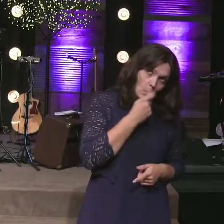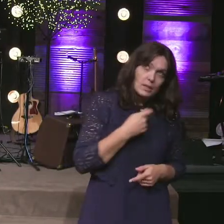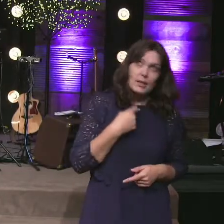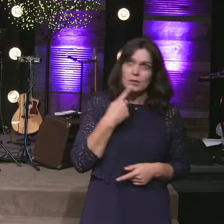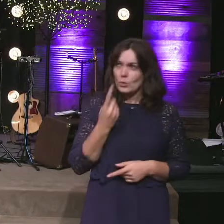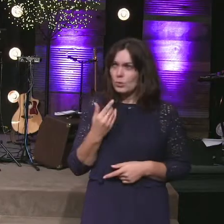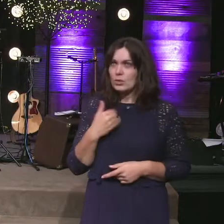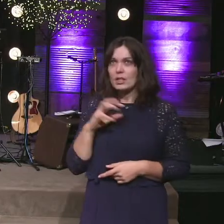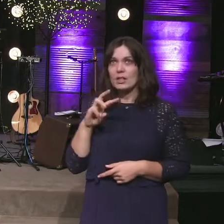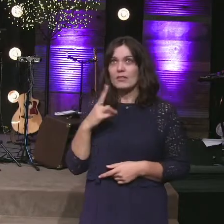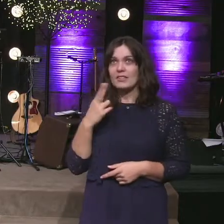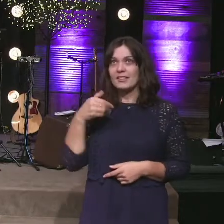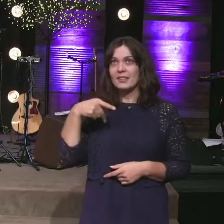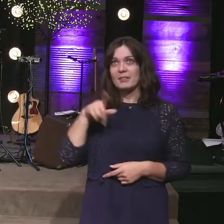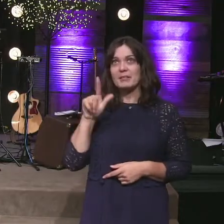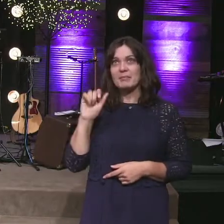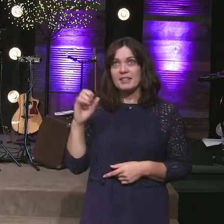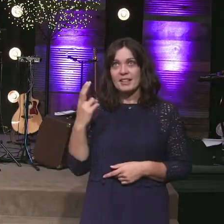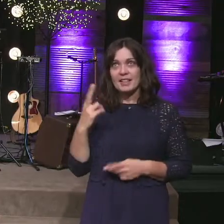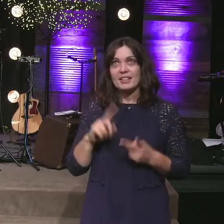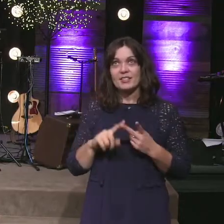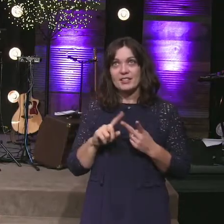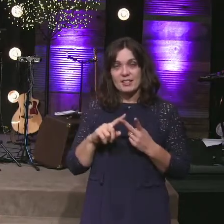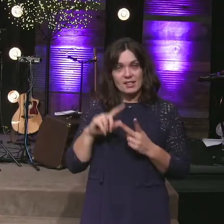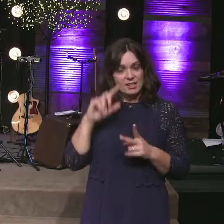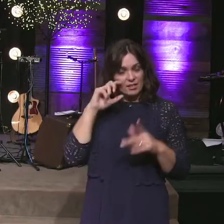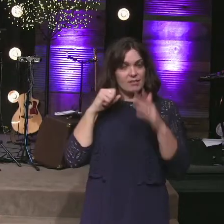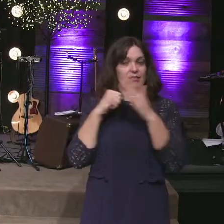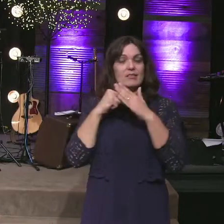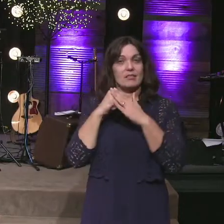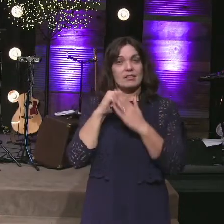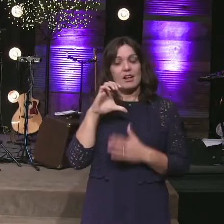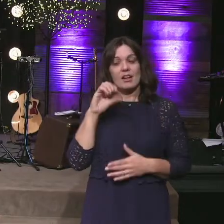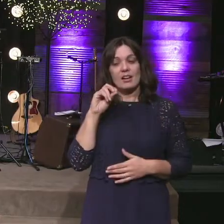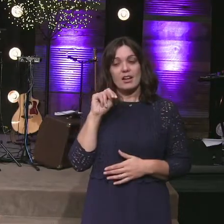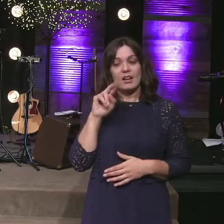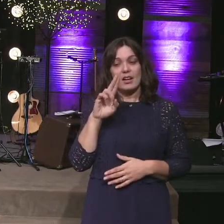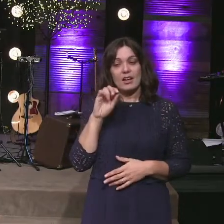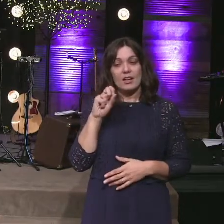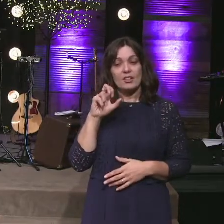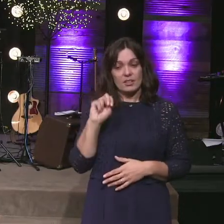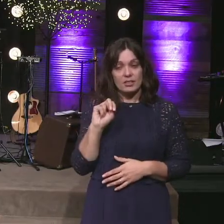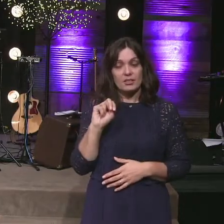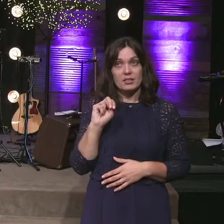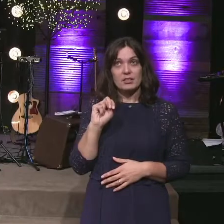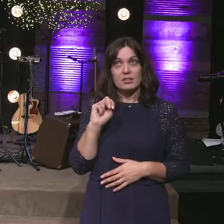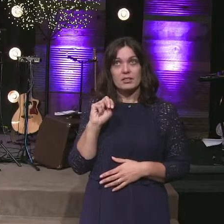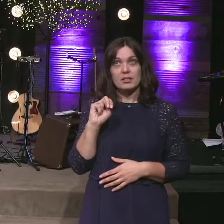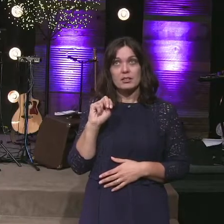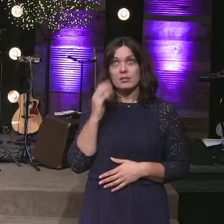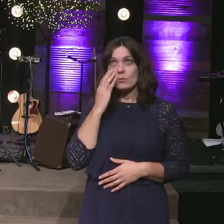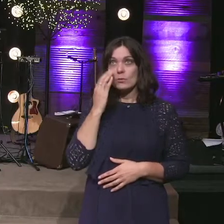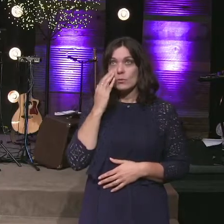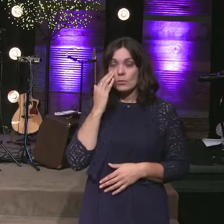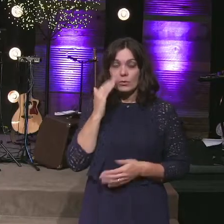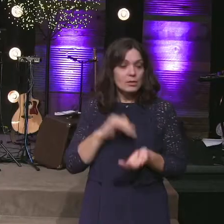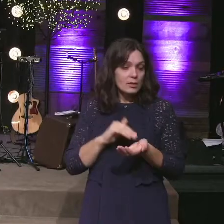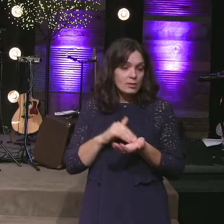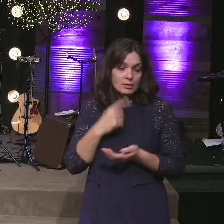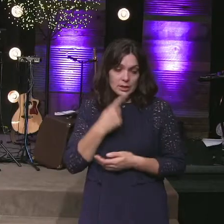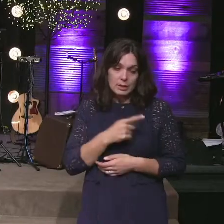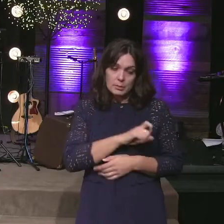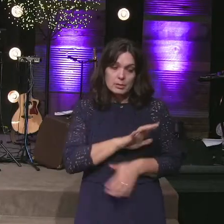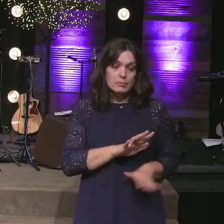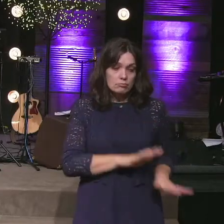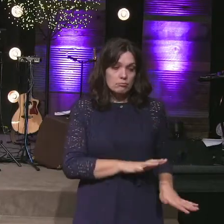and a concussion? And, you know, they told him he's got to take it easy.